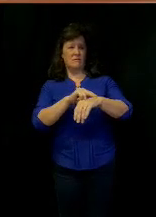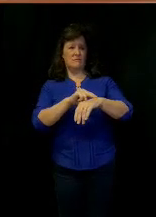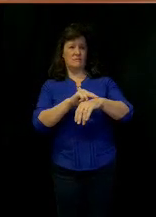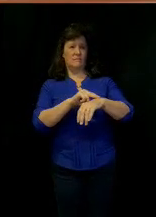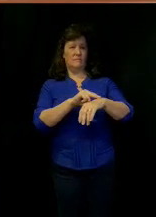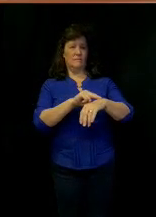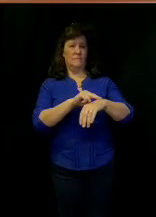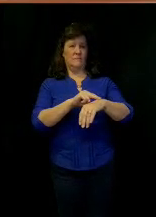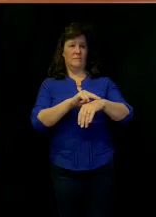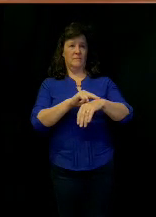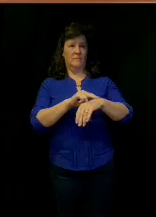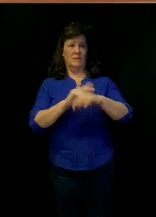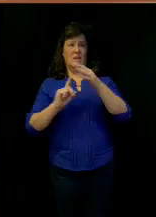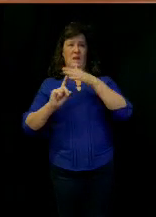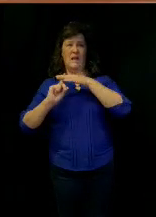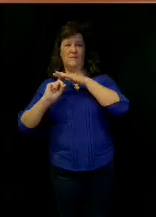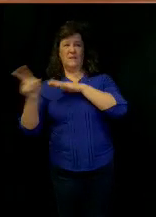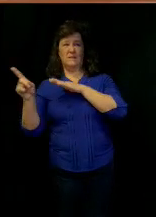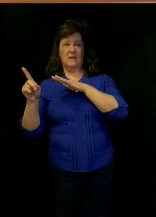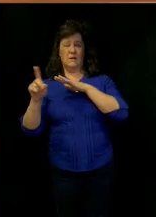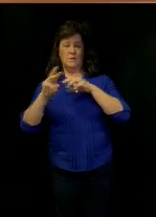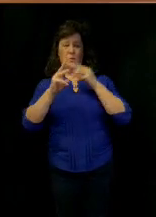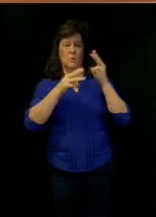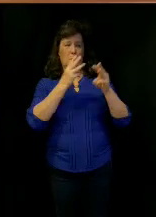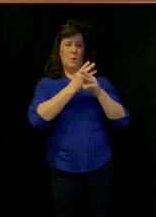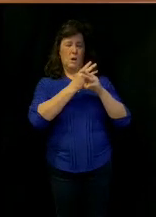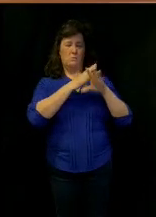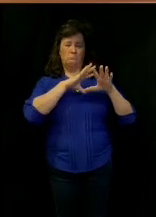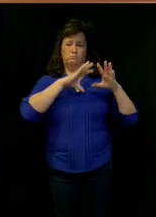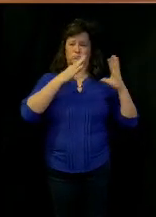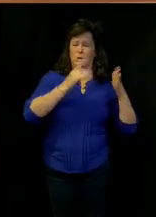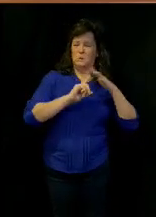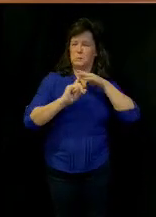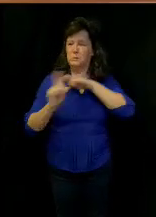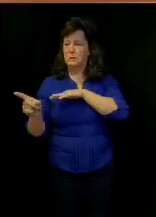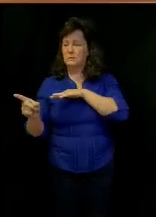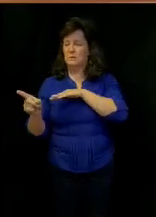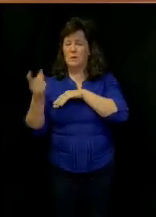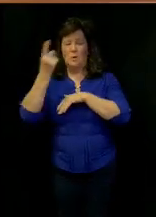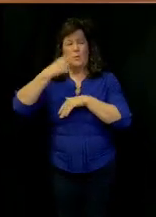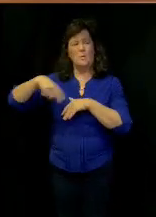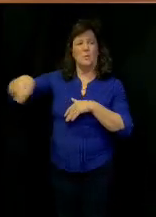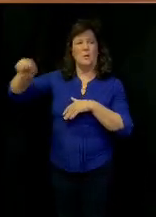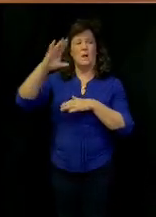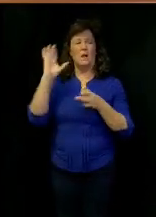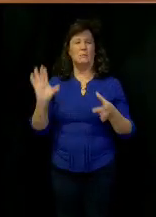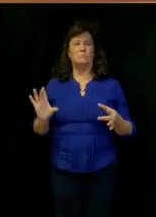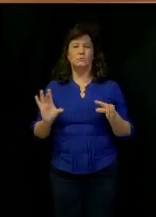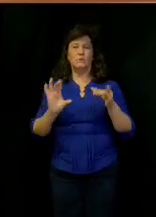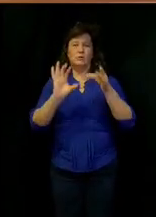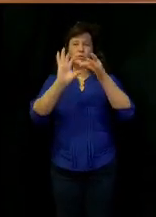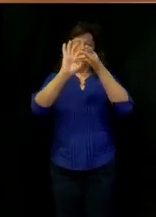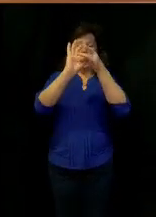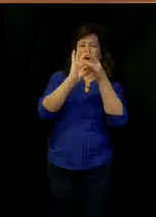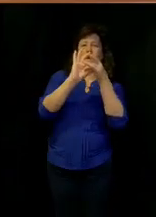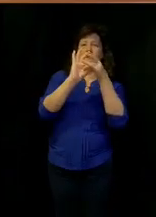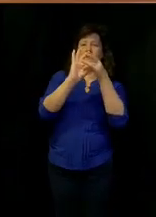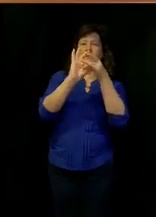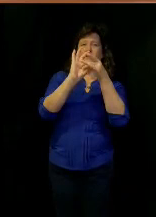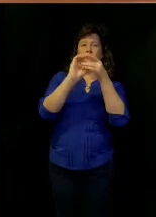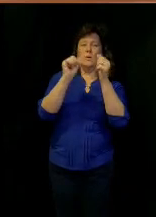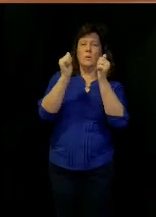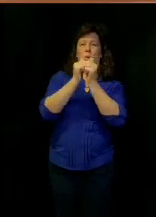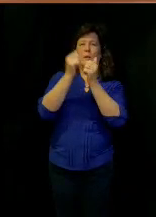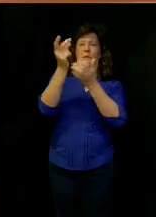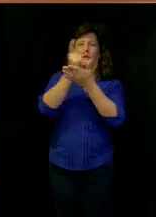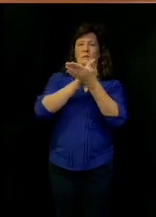Having escaped the corruption that is in the world through lust. You are a partaker of his divine